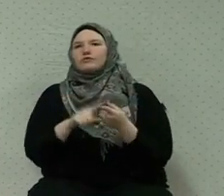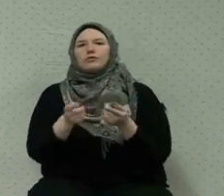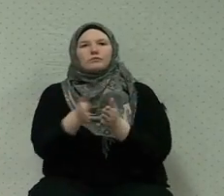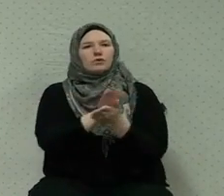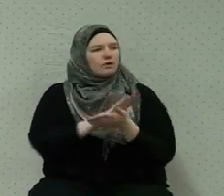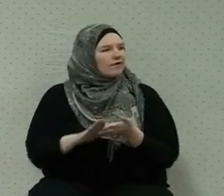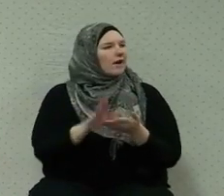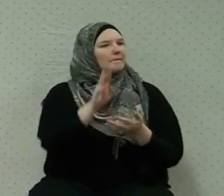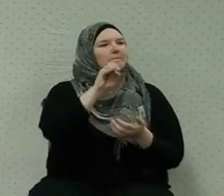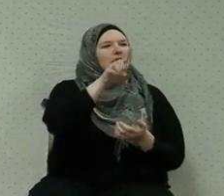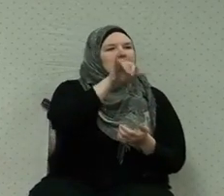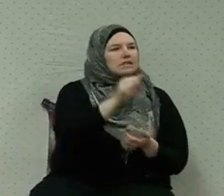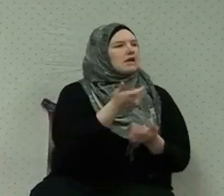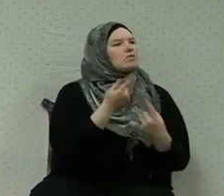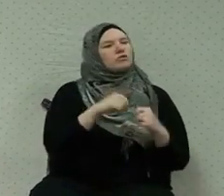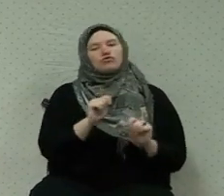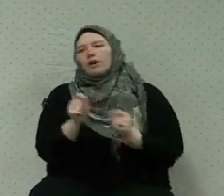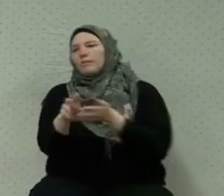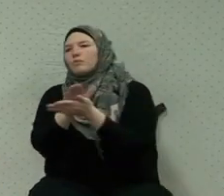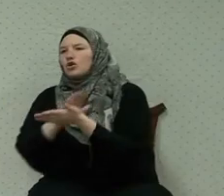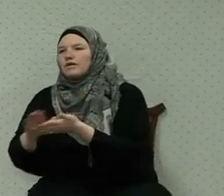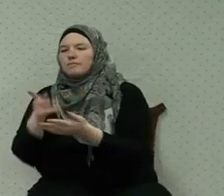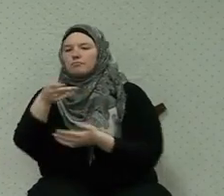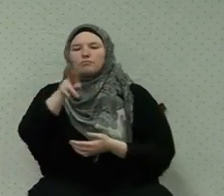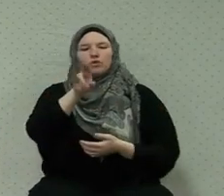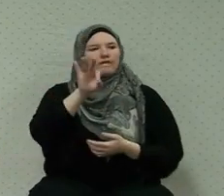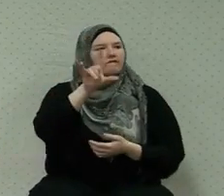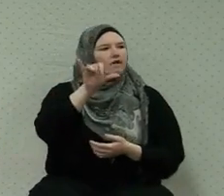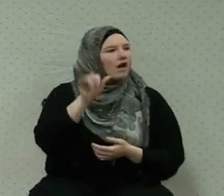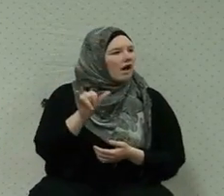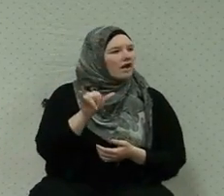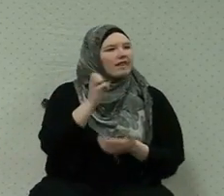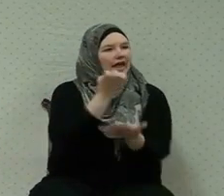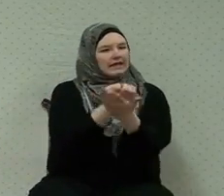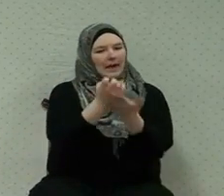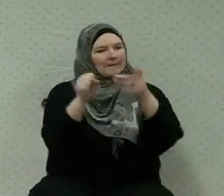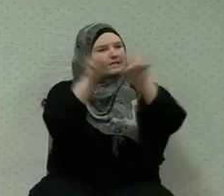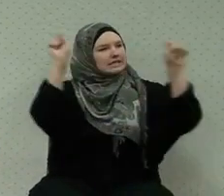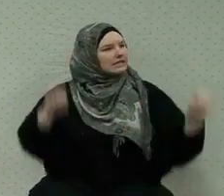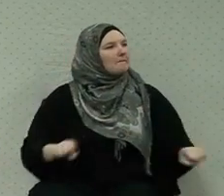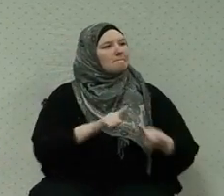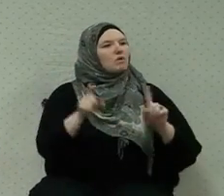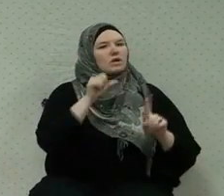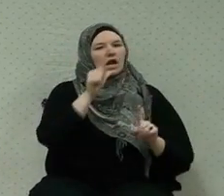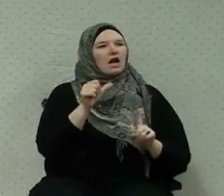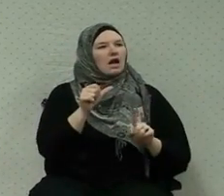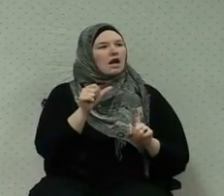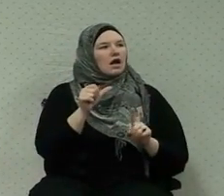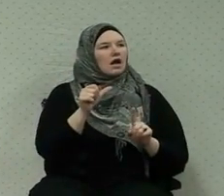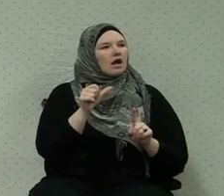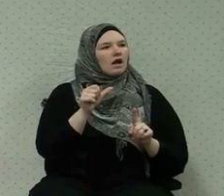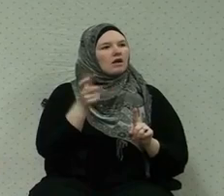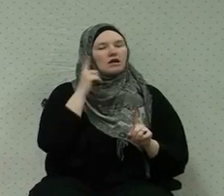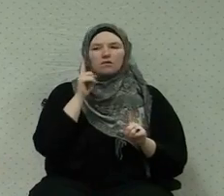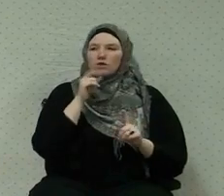the media. We're trying to purify the economic system. But we're not putting a minute to purify our own